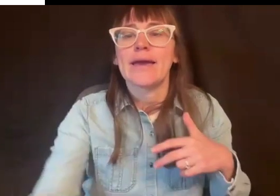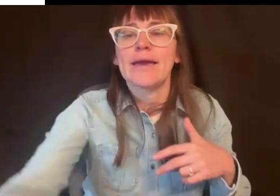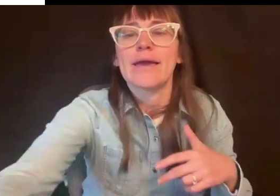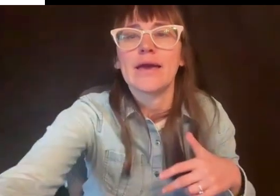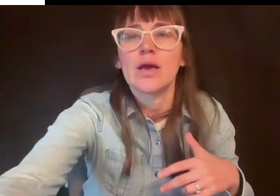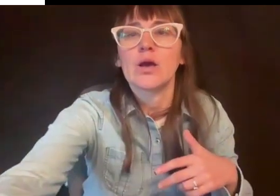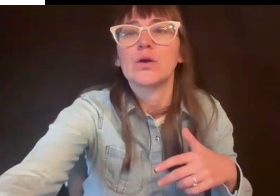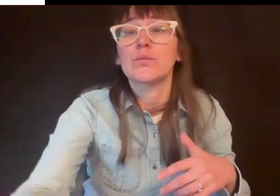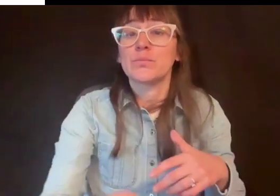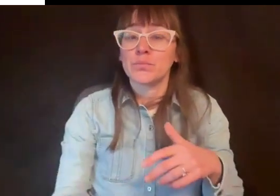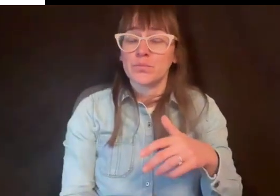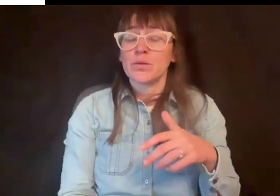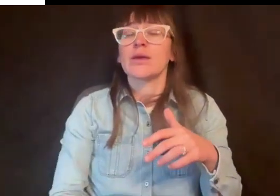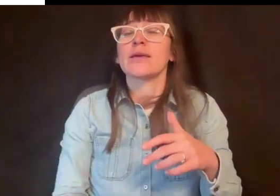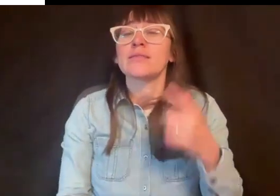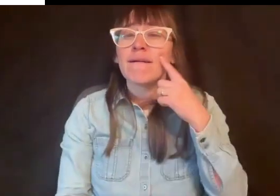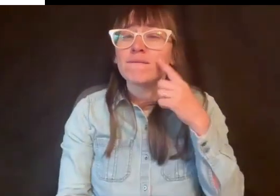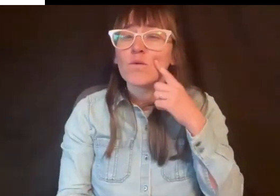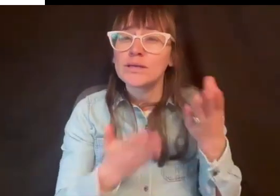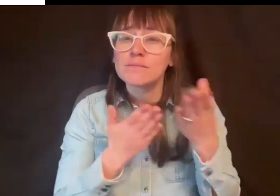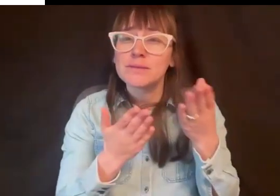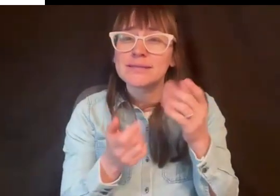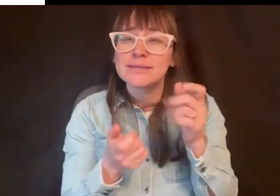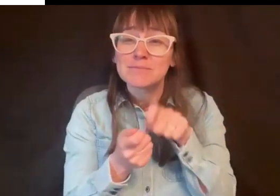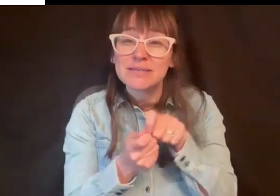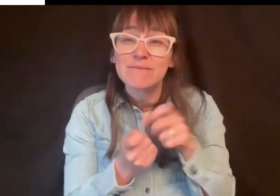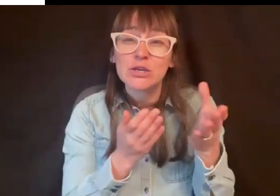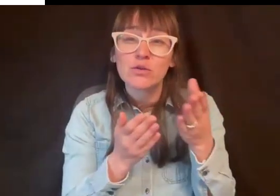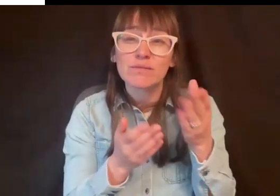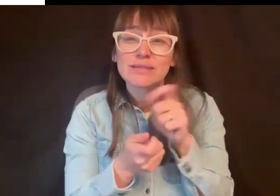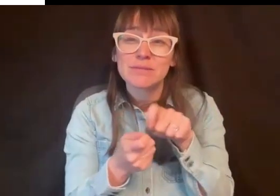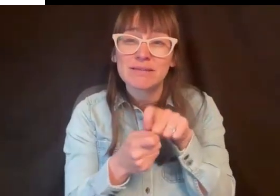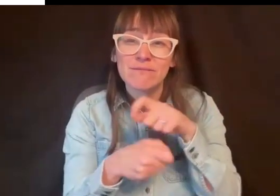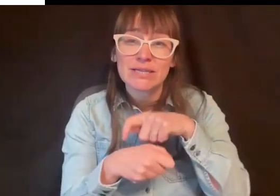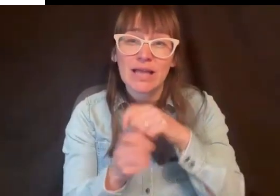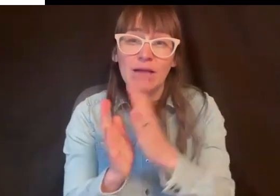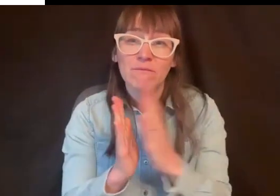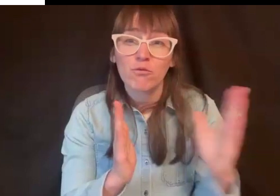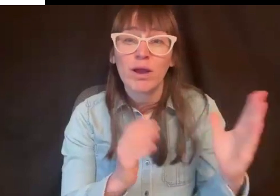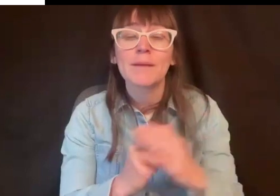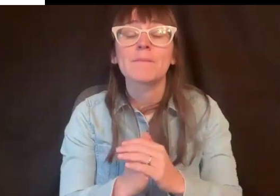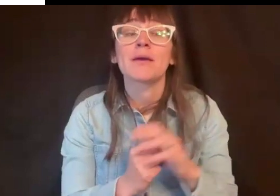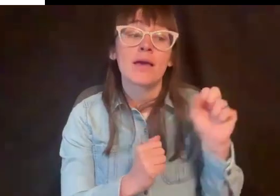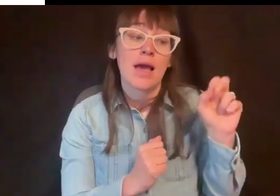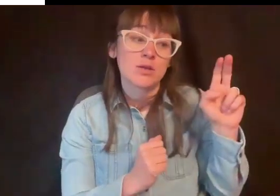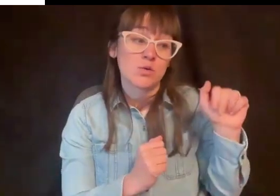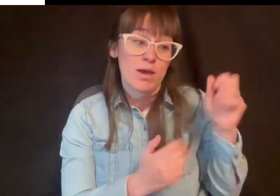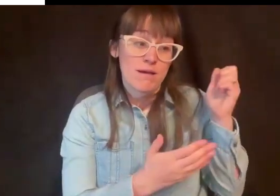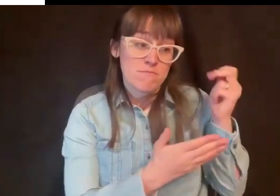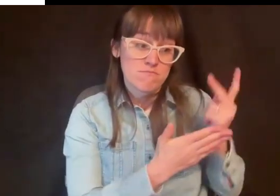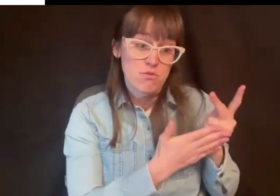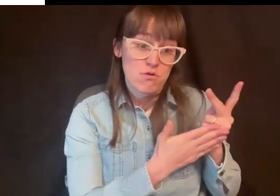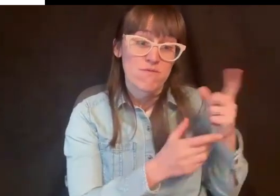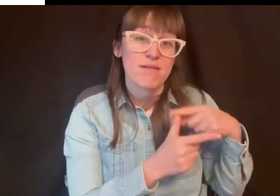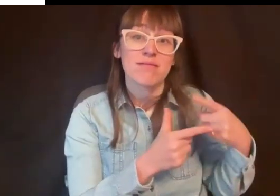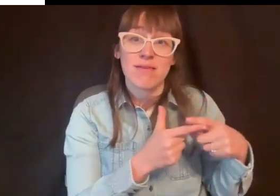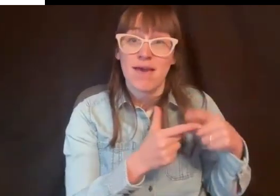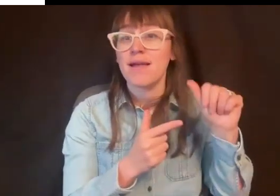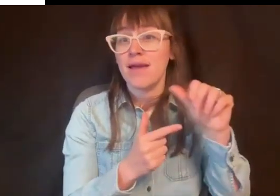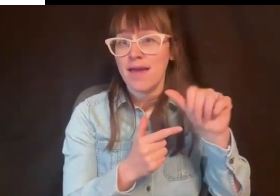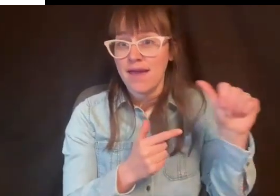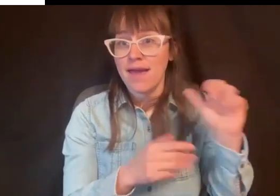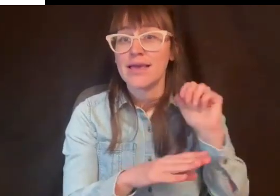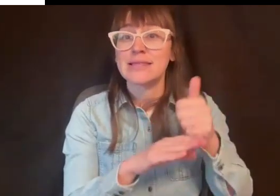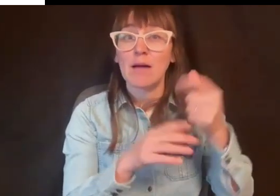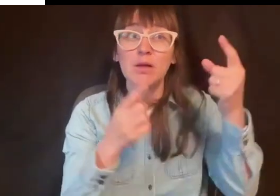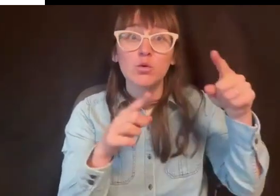during a specific time frame within a planning and service area. Once the SUA approves the area plan, the AAA can then establish